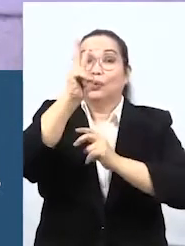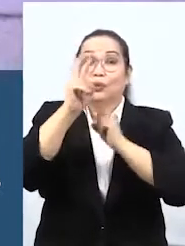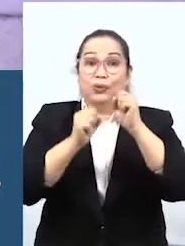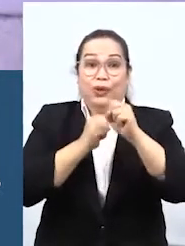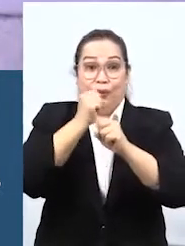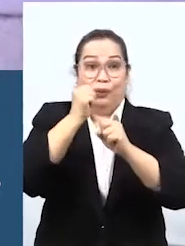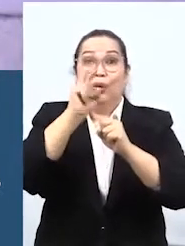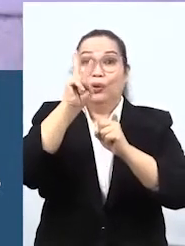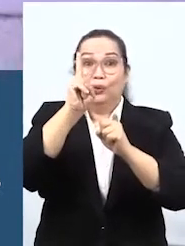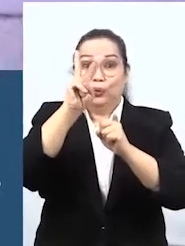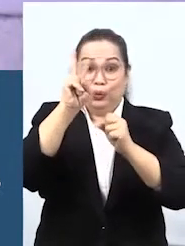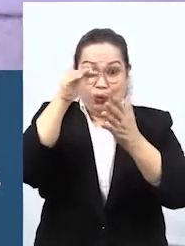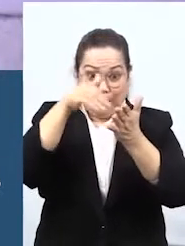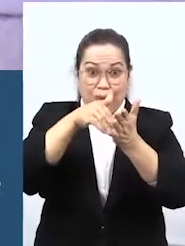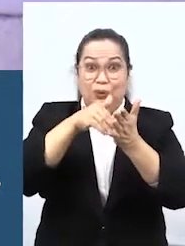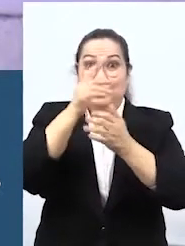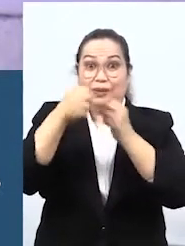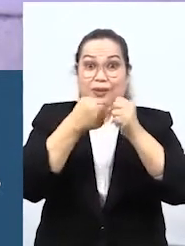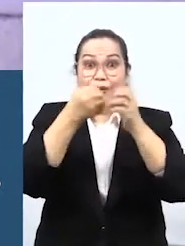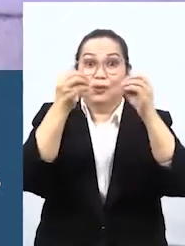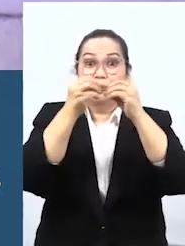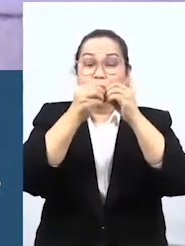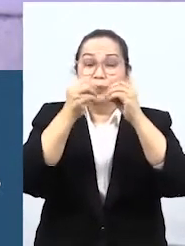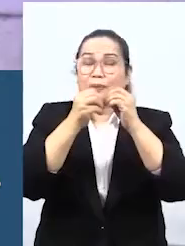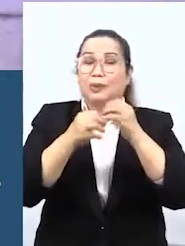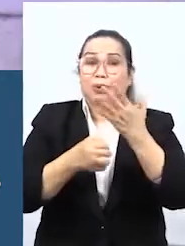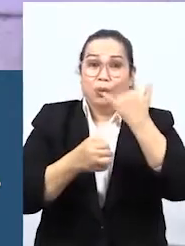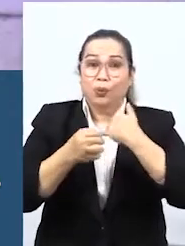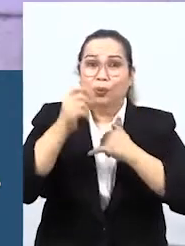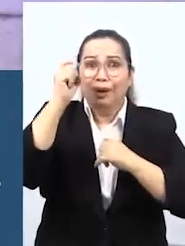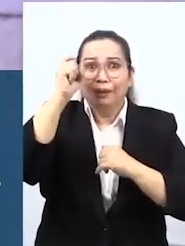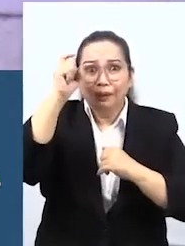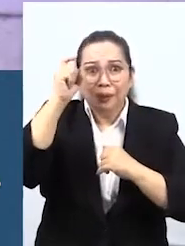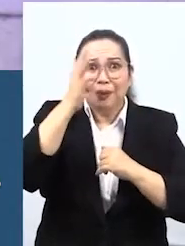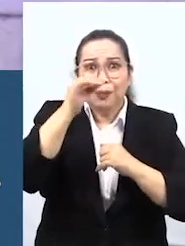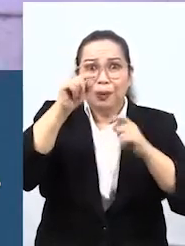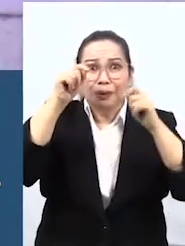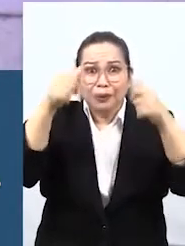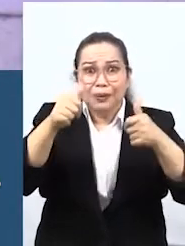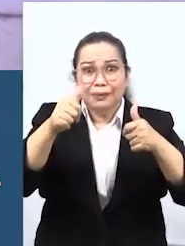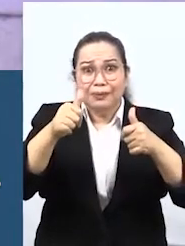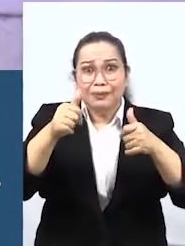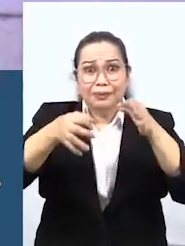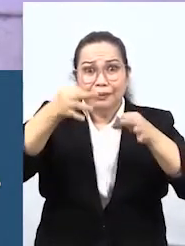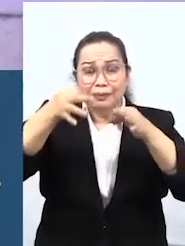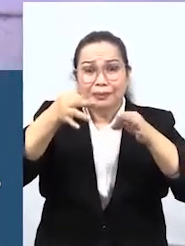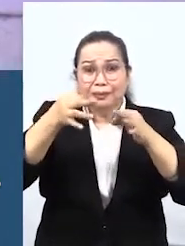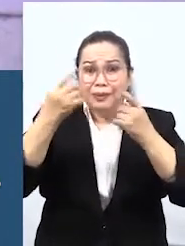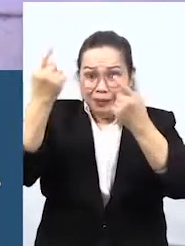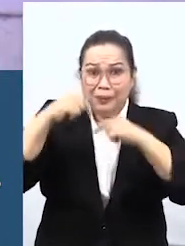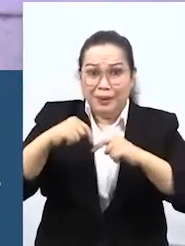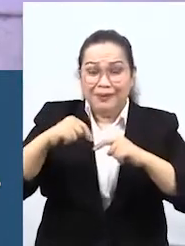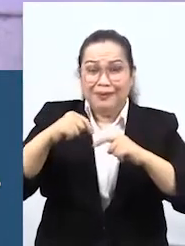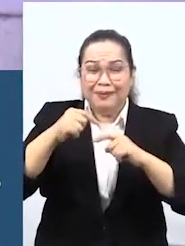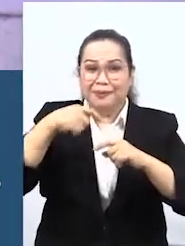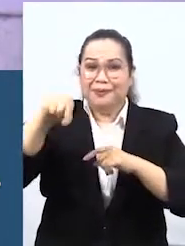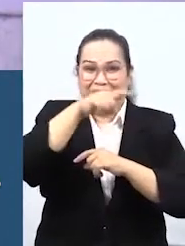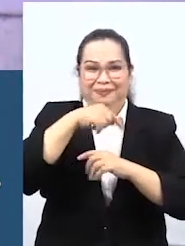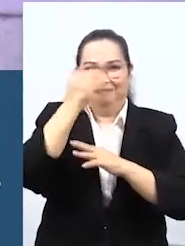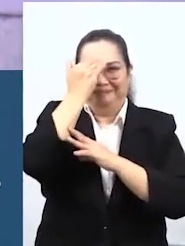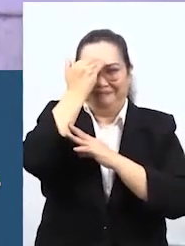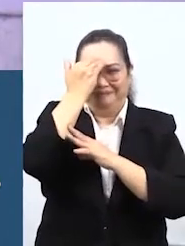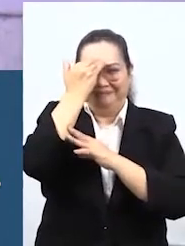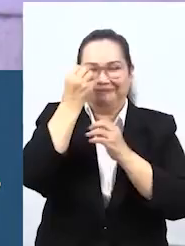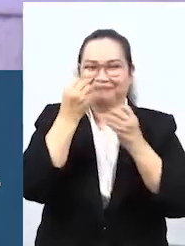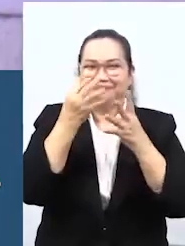and more Why do you say speedily and quickly justice will come we all know of course